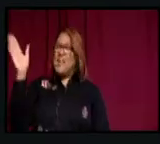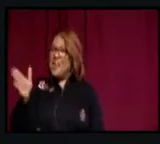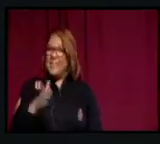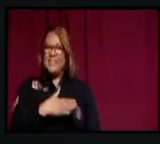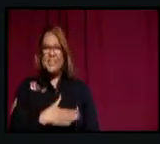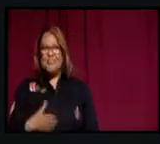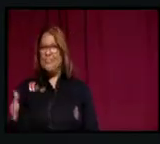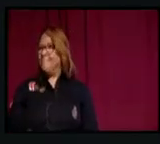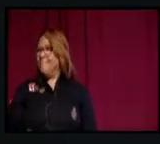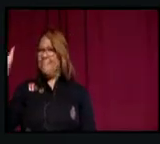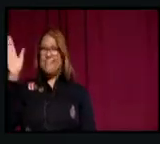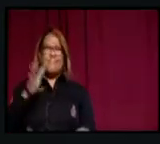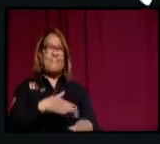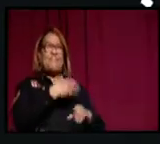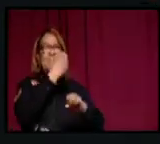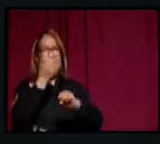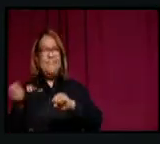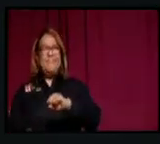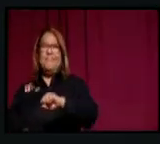never be